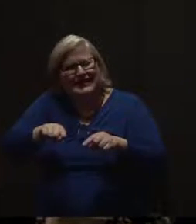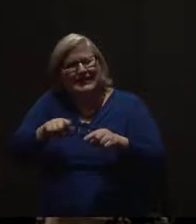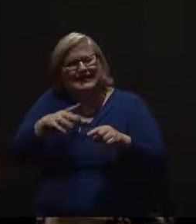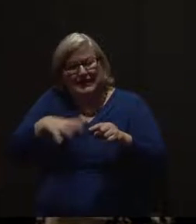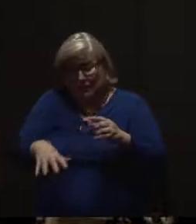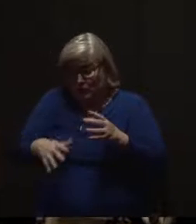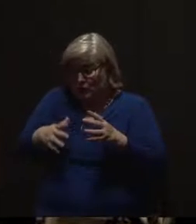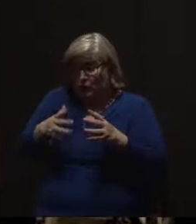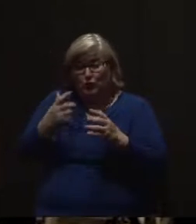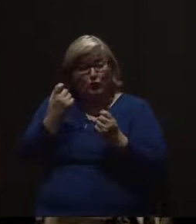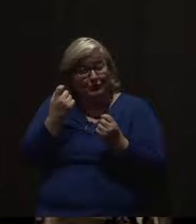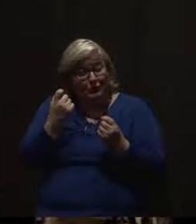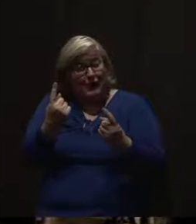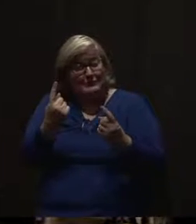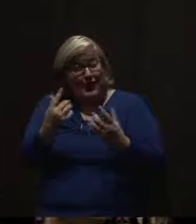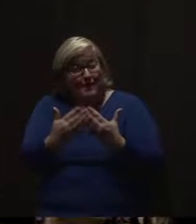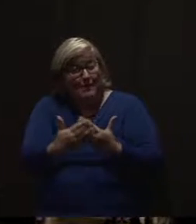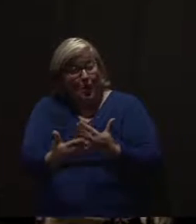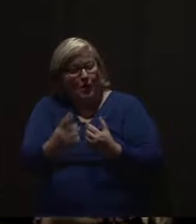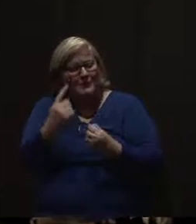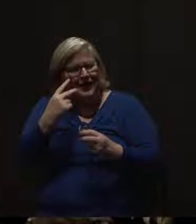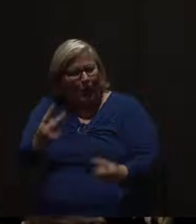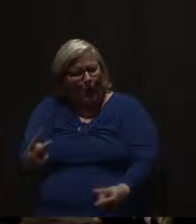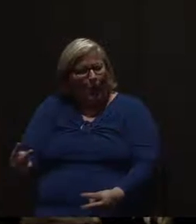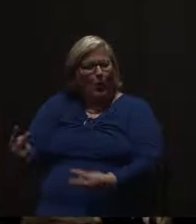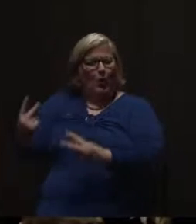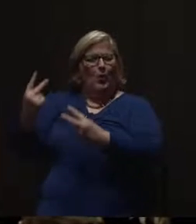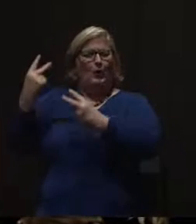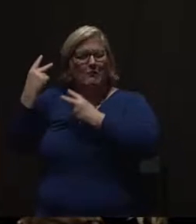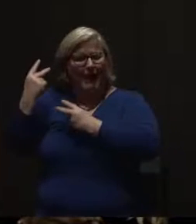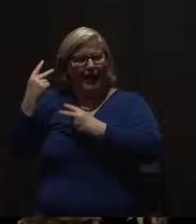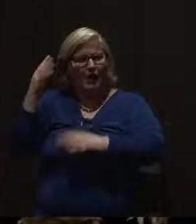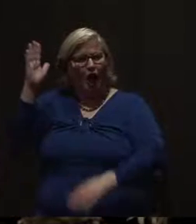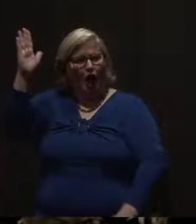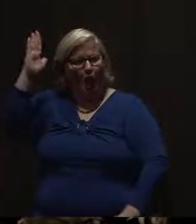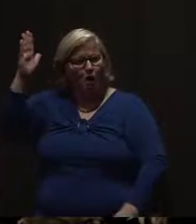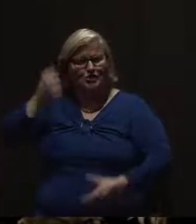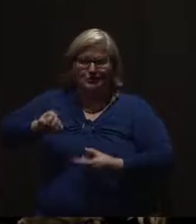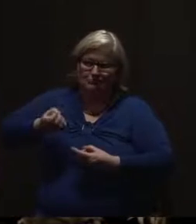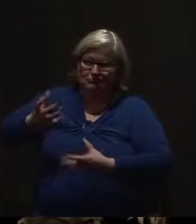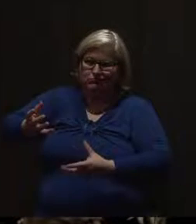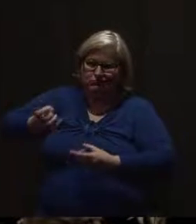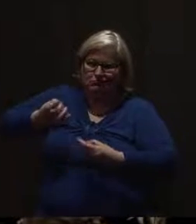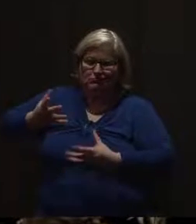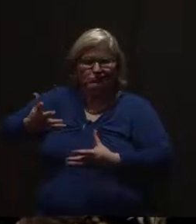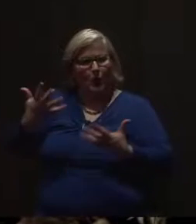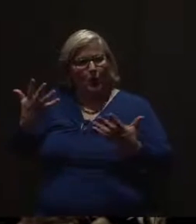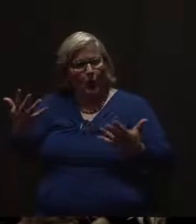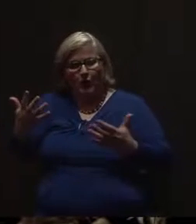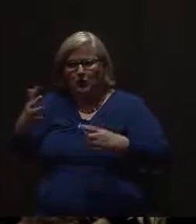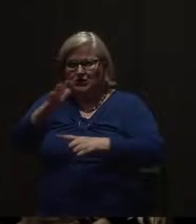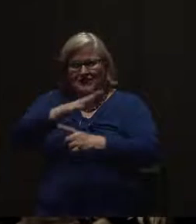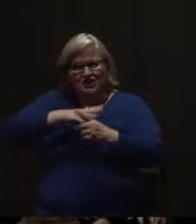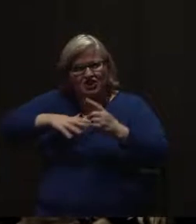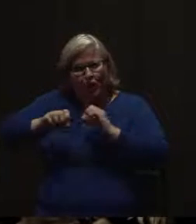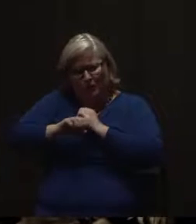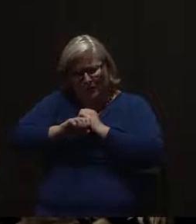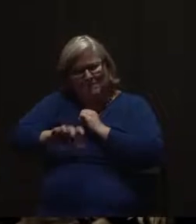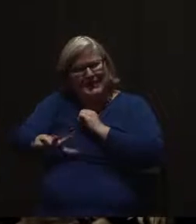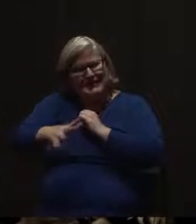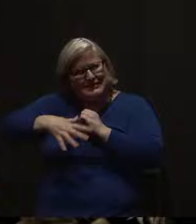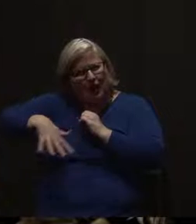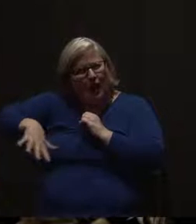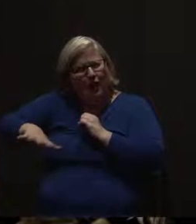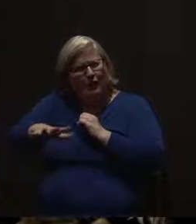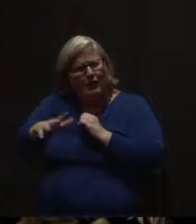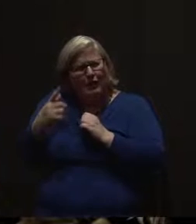some more. And when I look back at all the lectures I've given and the discussions in social and traditional media and